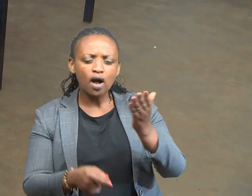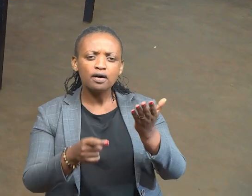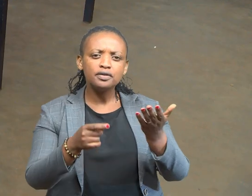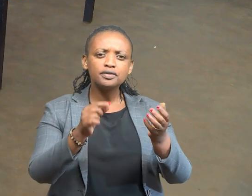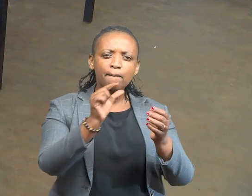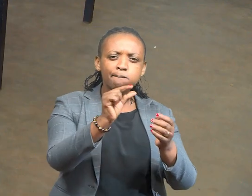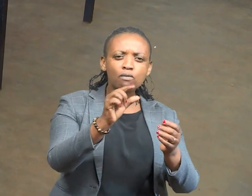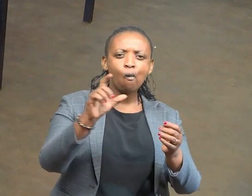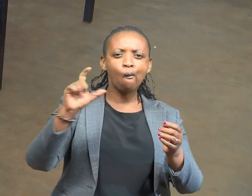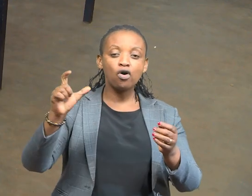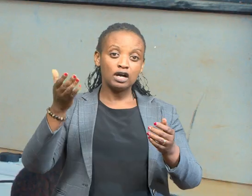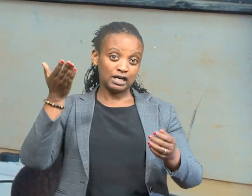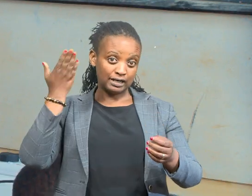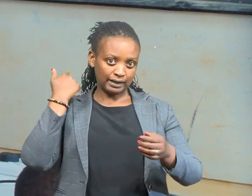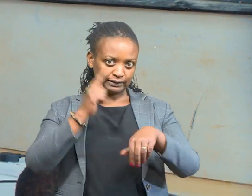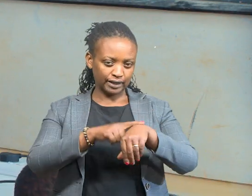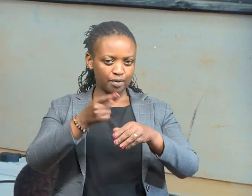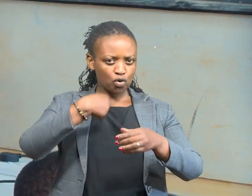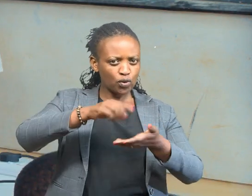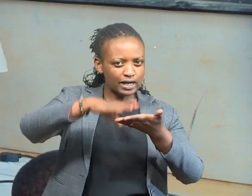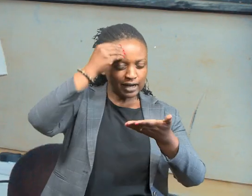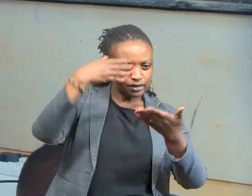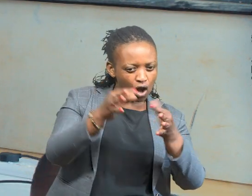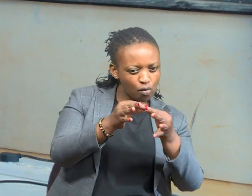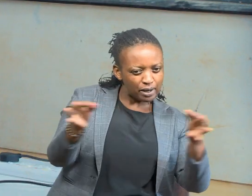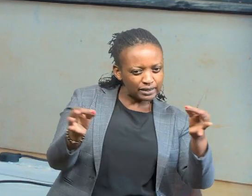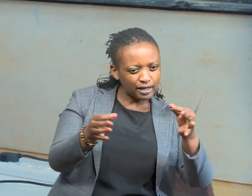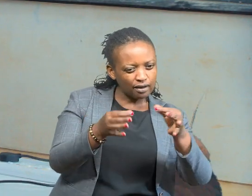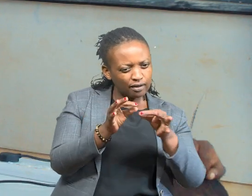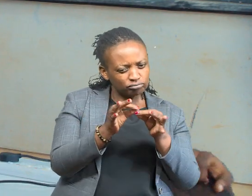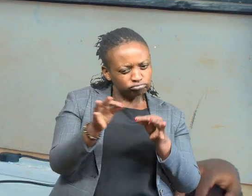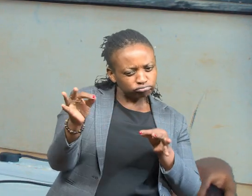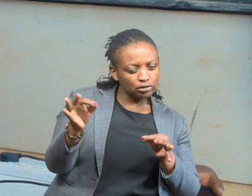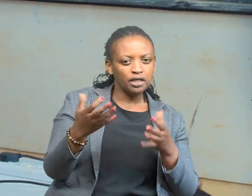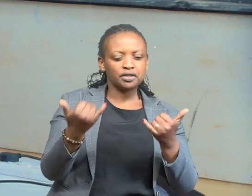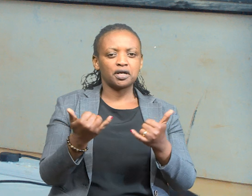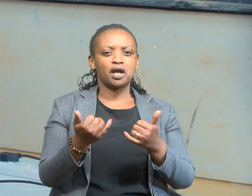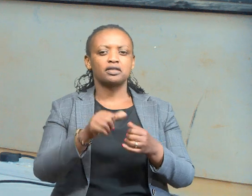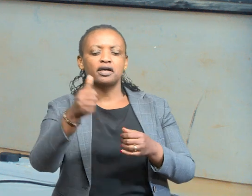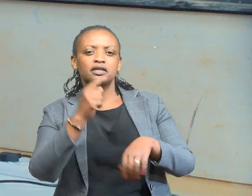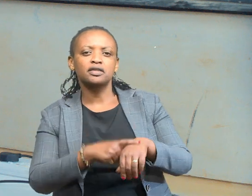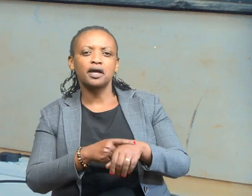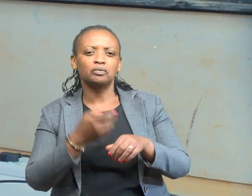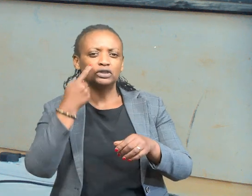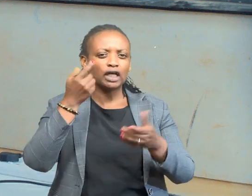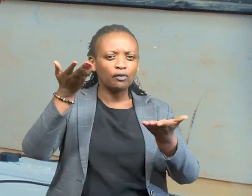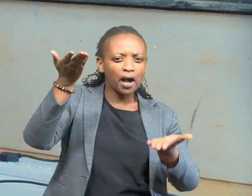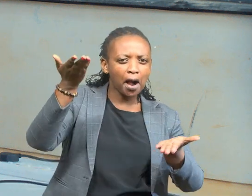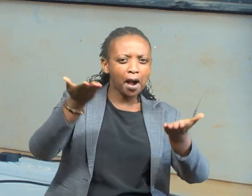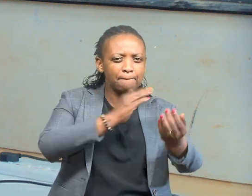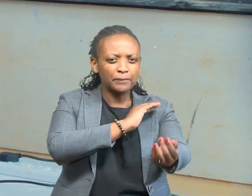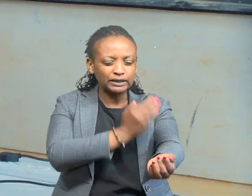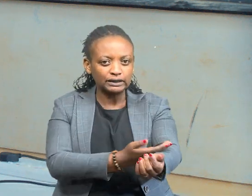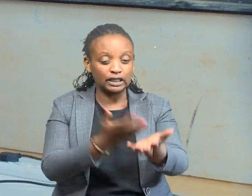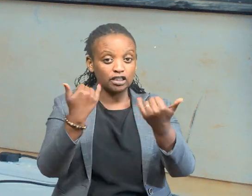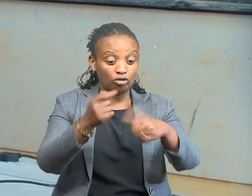what? Mass. Last time we learned how to measure length. The other time we learned how to measure capacity. But